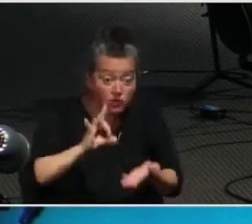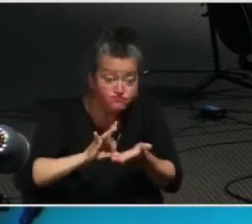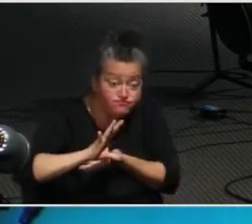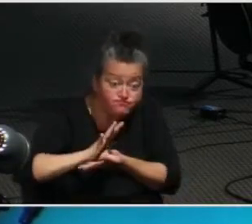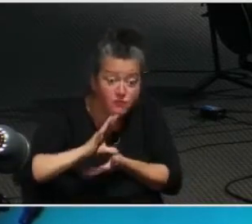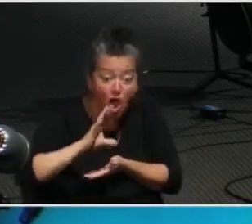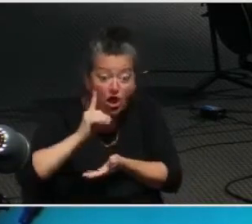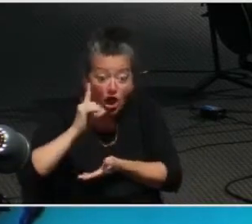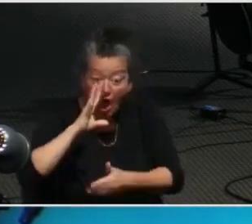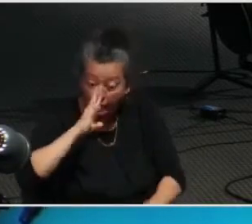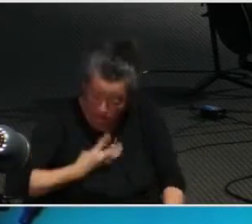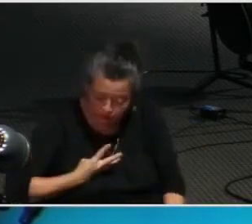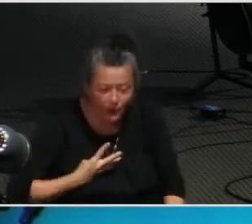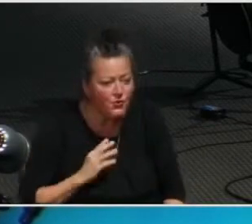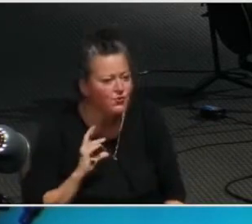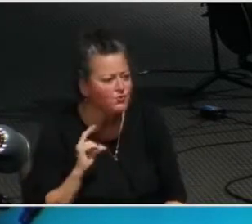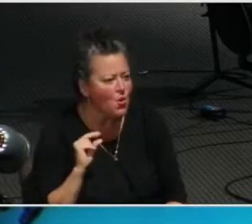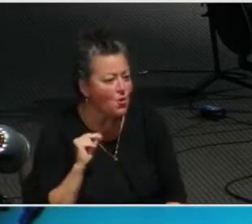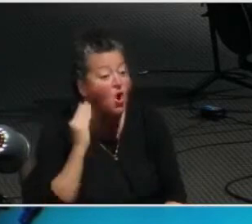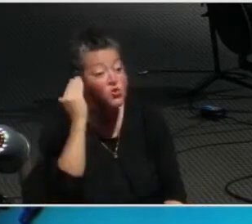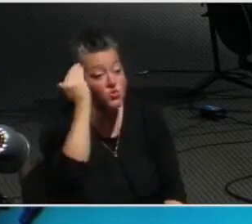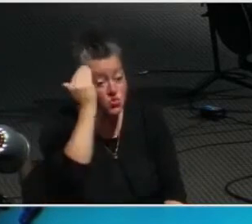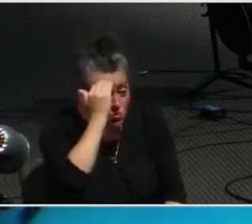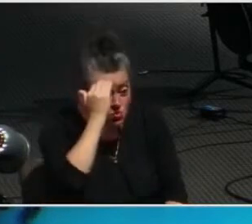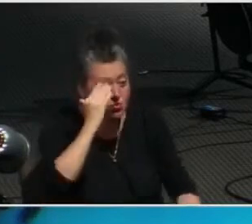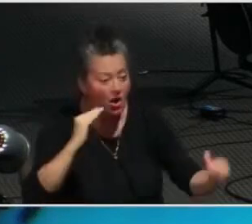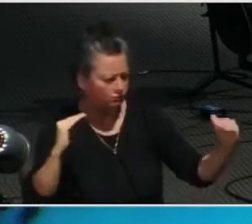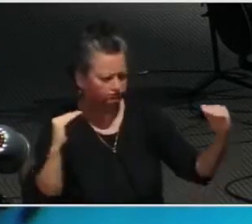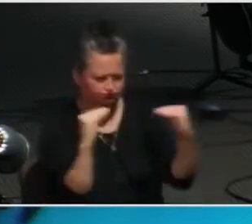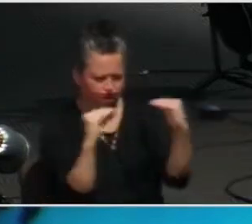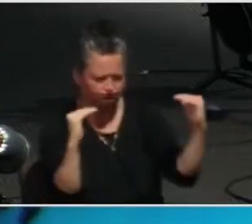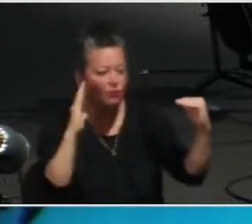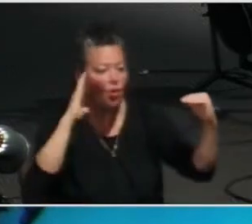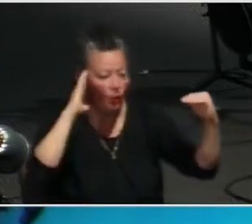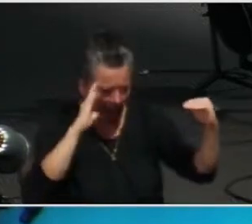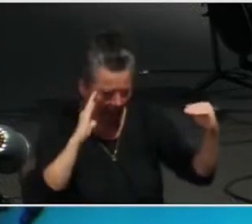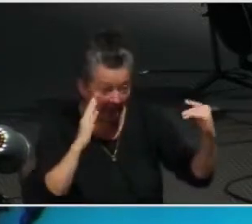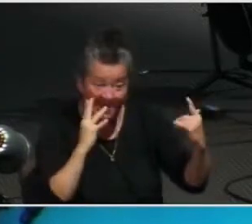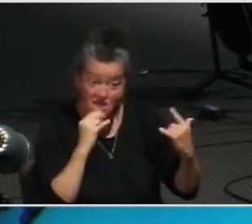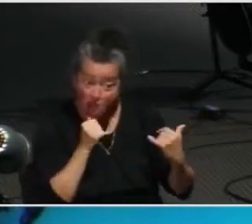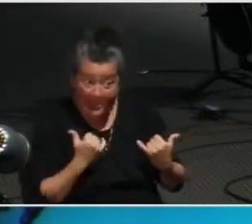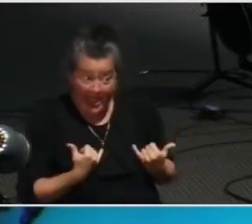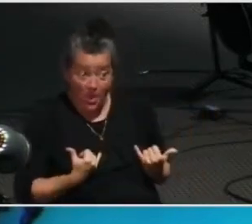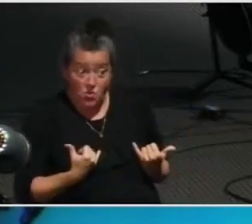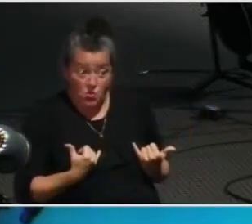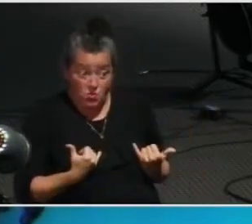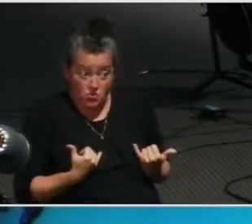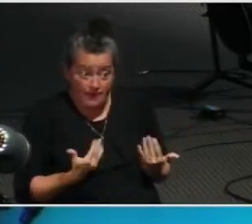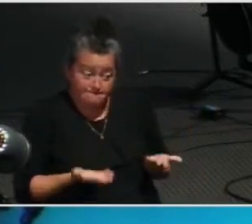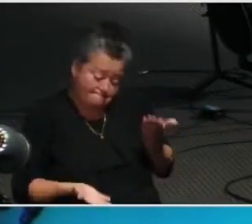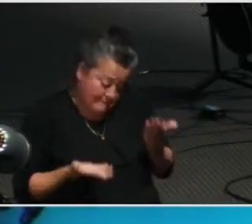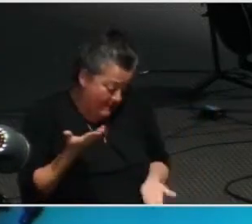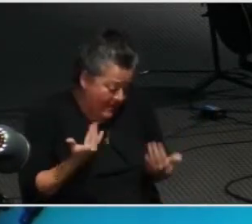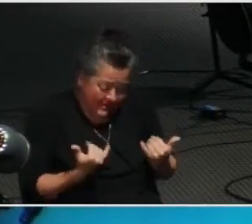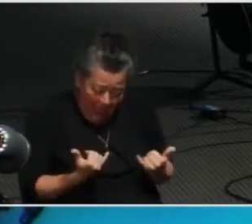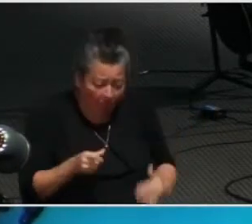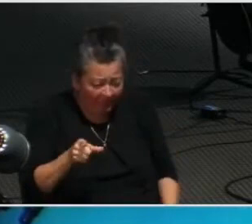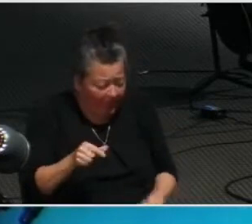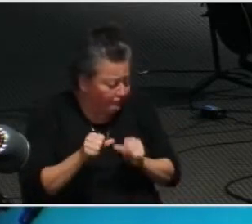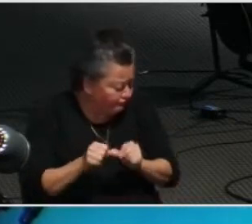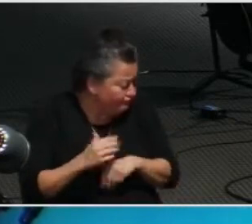They will experience a restoration of some sort, if not in this life, certainly in the next.